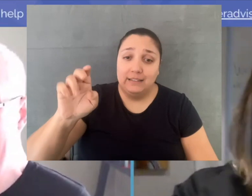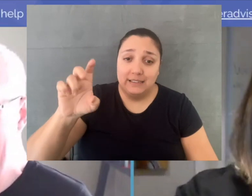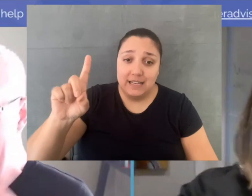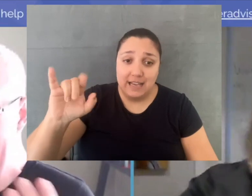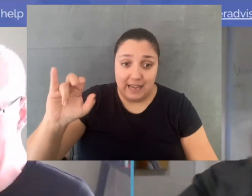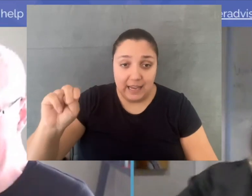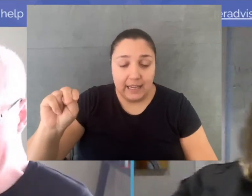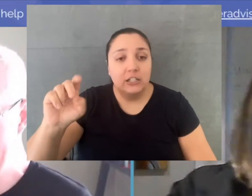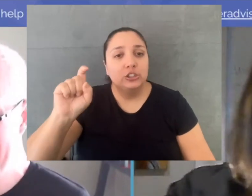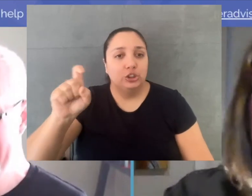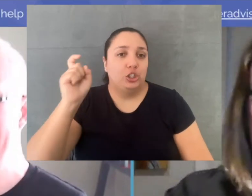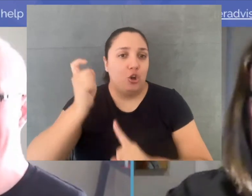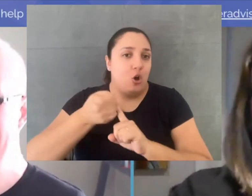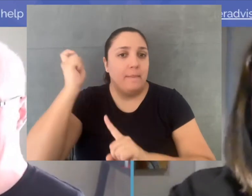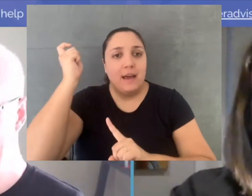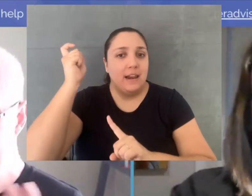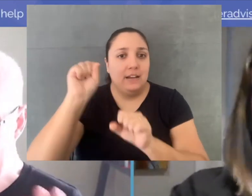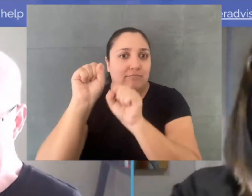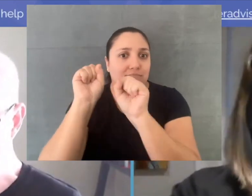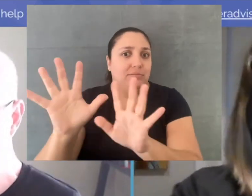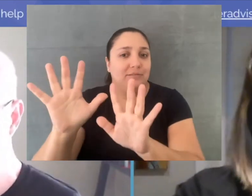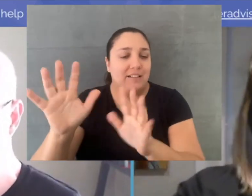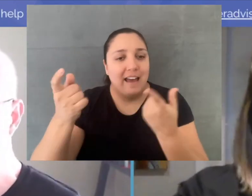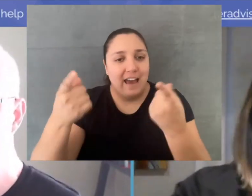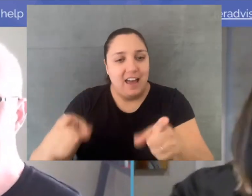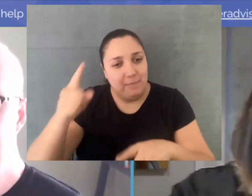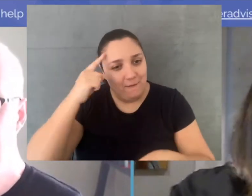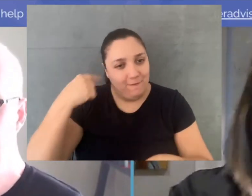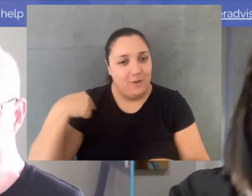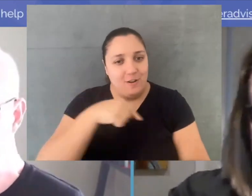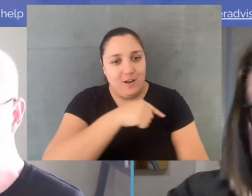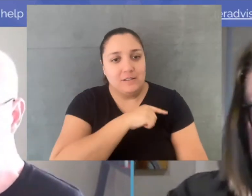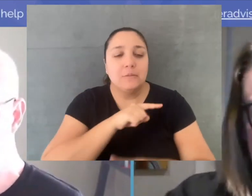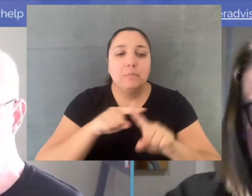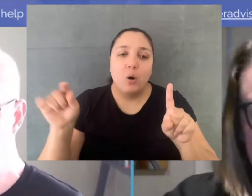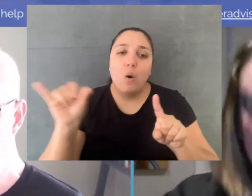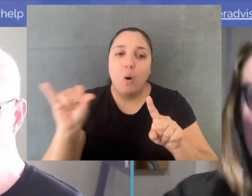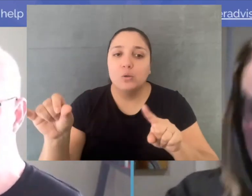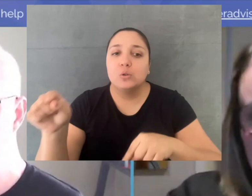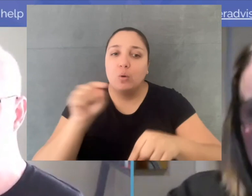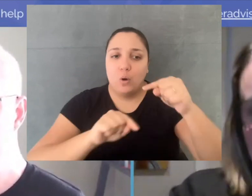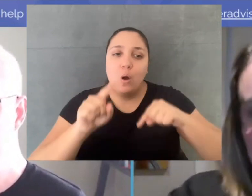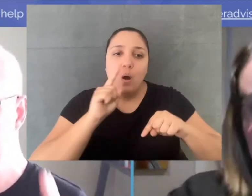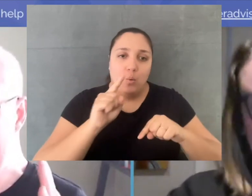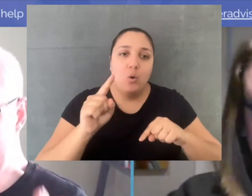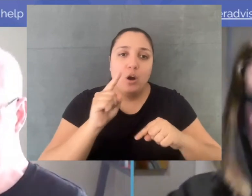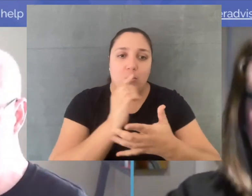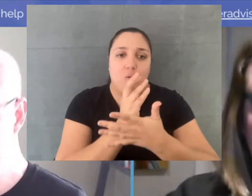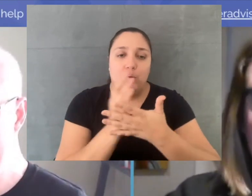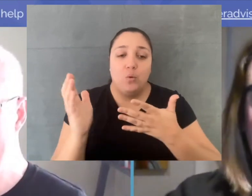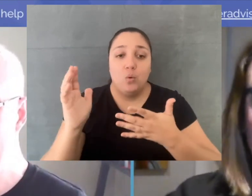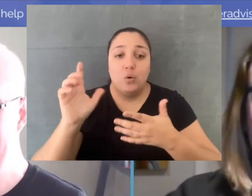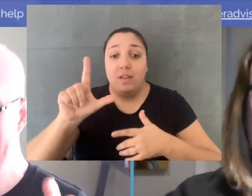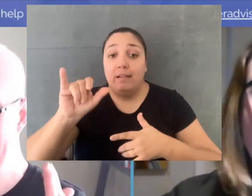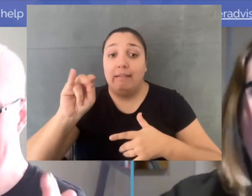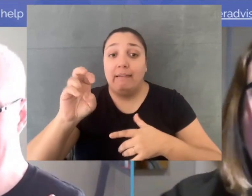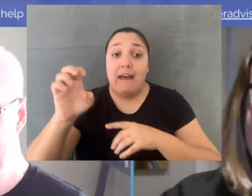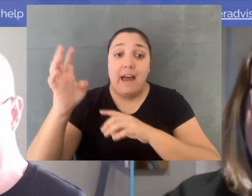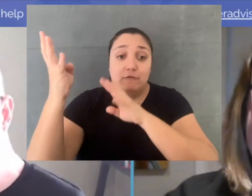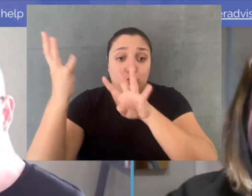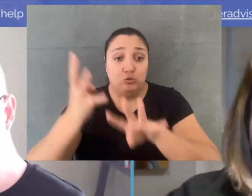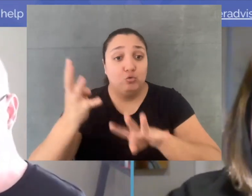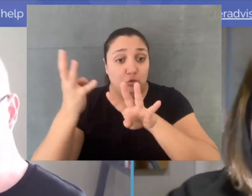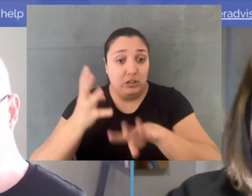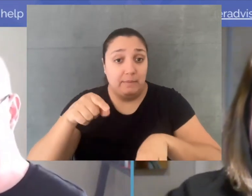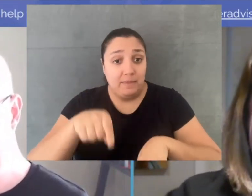be automatically, happening for us. But we definitely want to go back through this. So the live stream of this, I'll just kind of